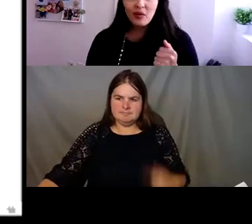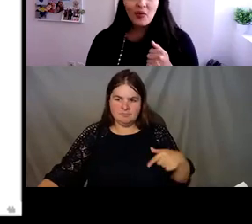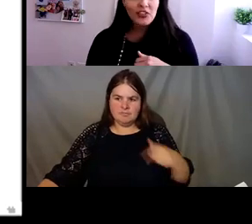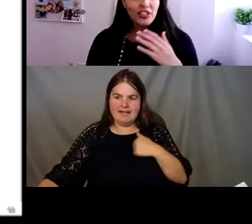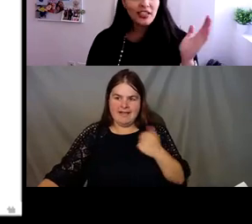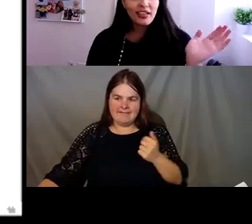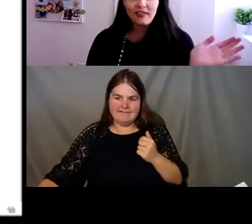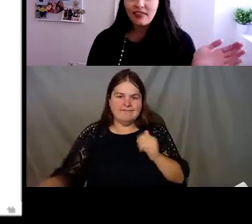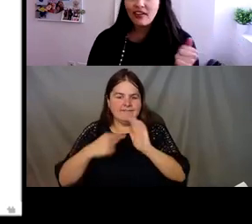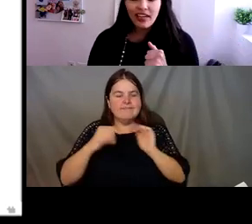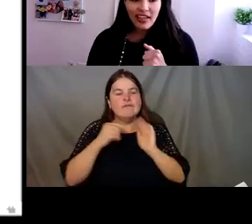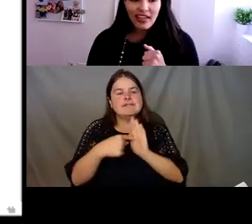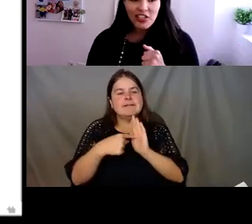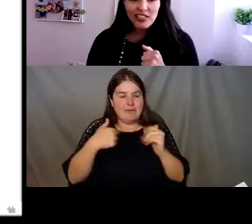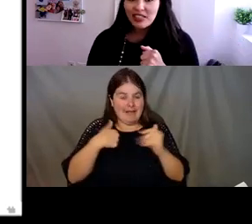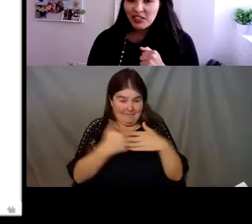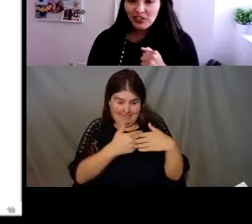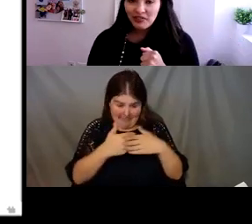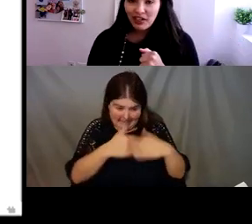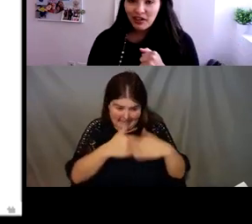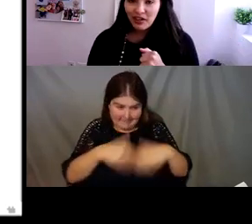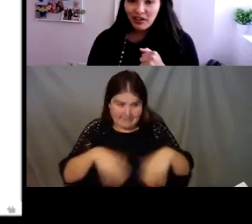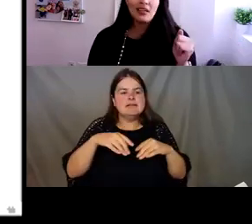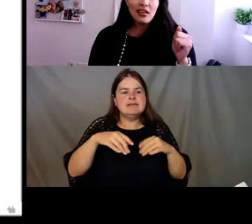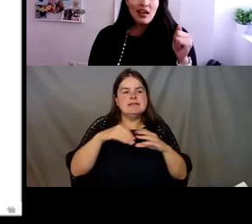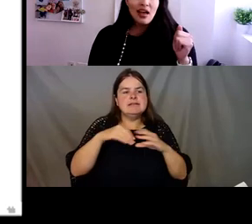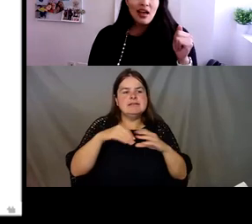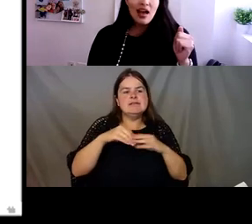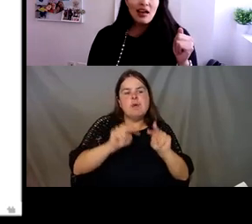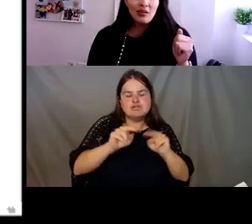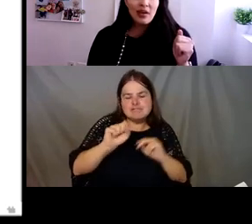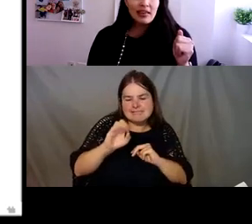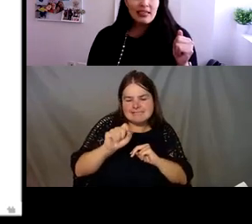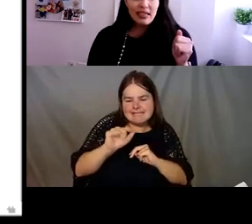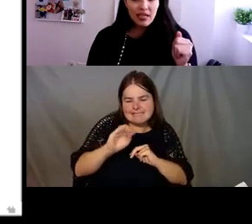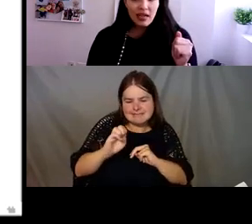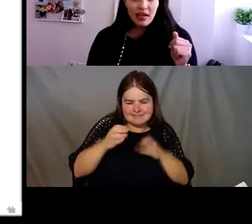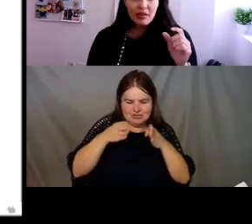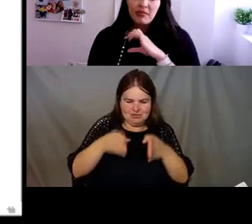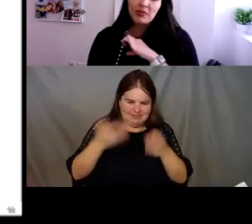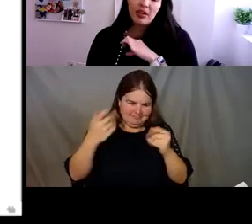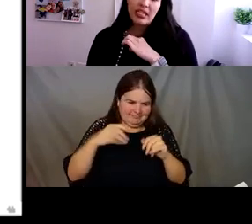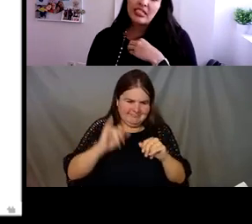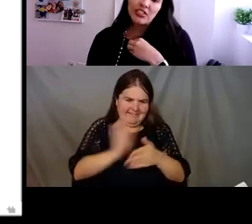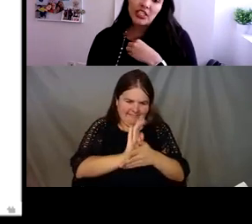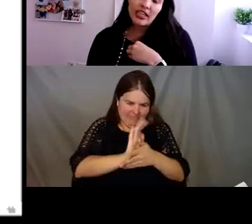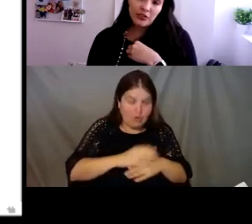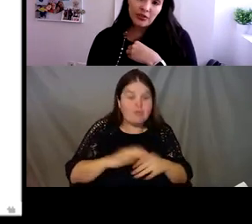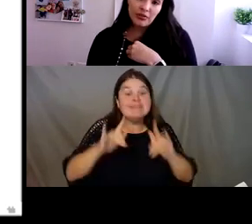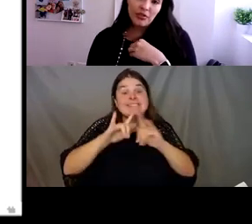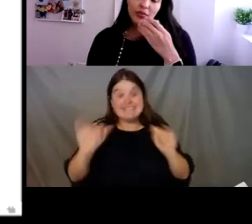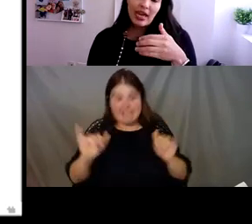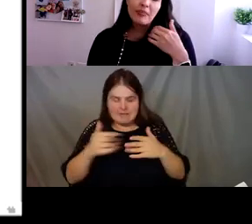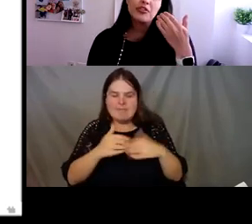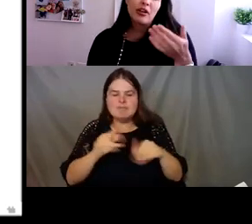baby watching a very engaging Sesame Street video. At the same time, the baby's wearing ECG